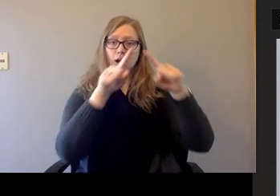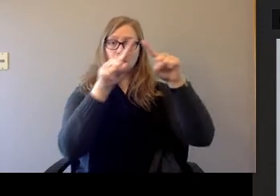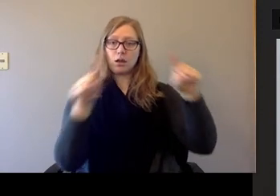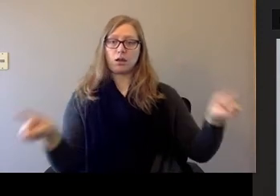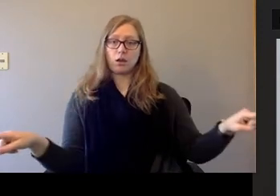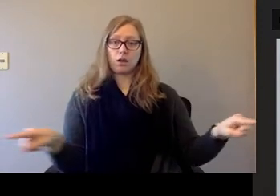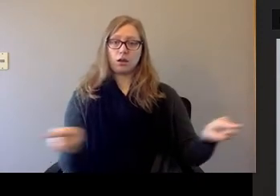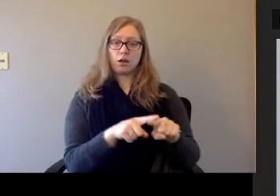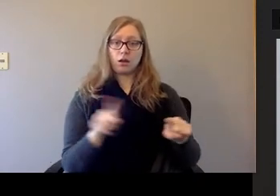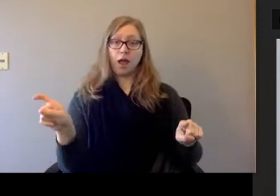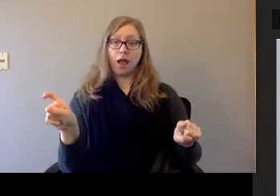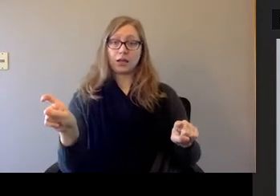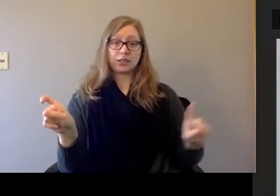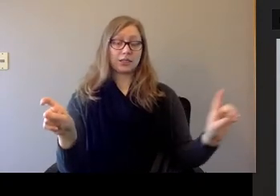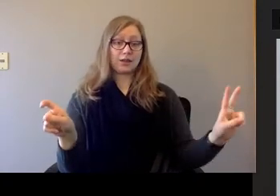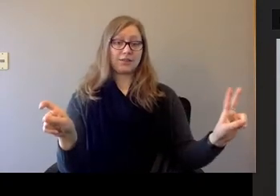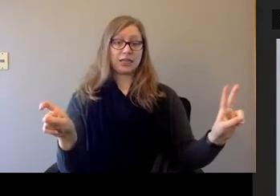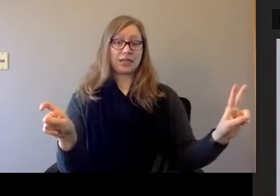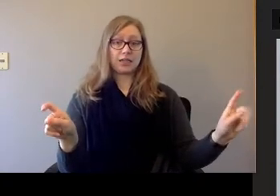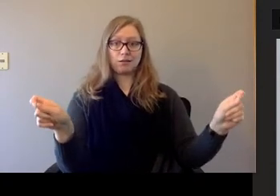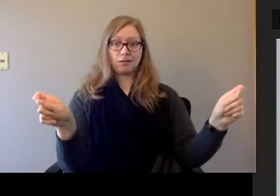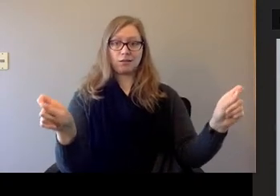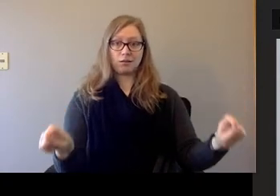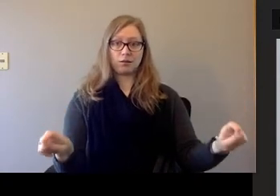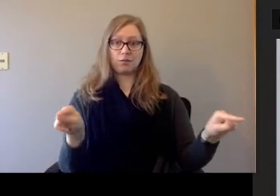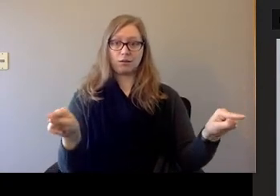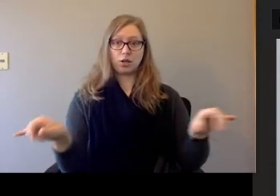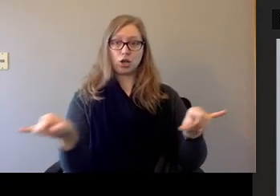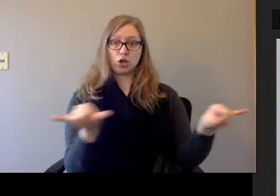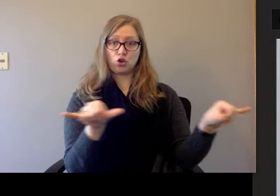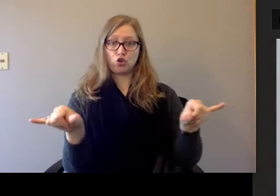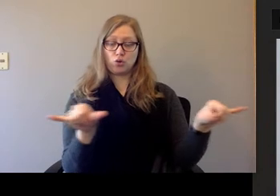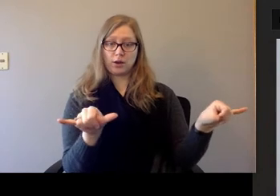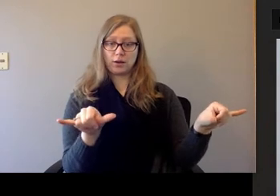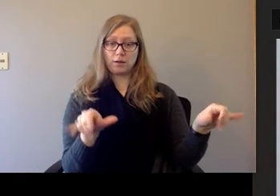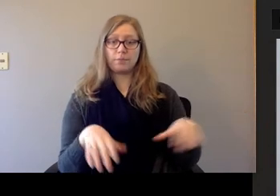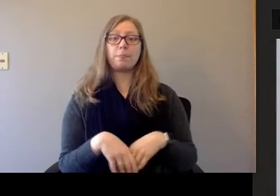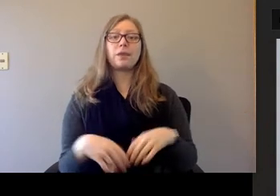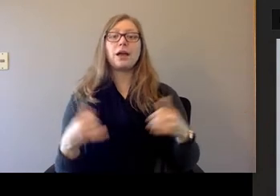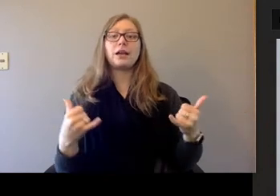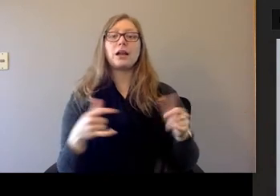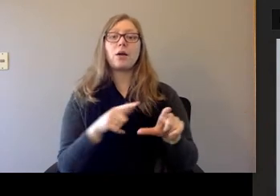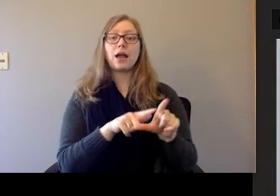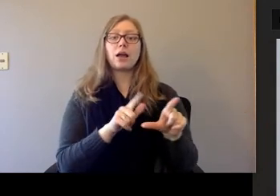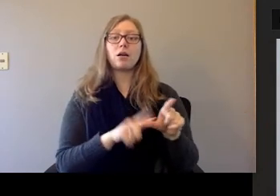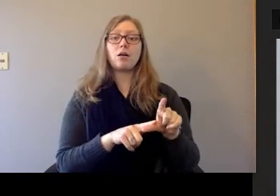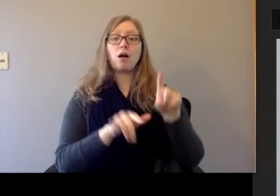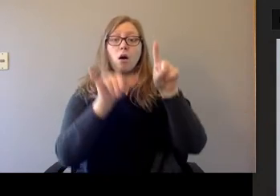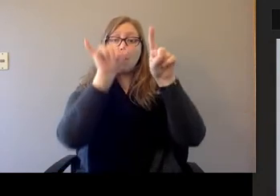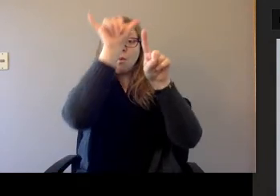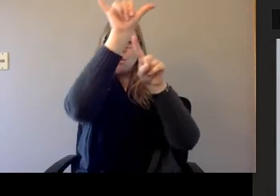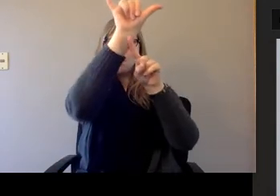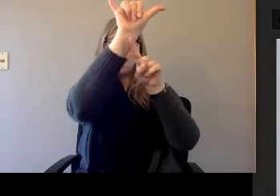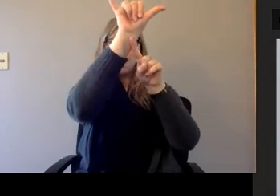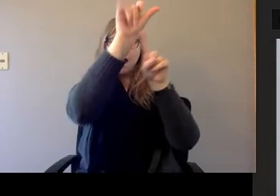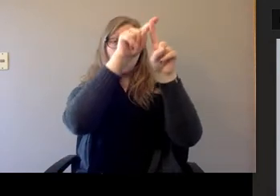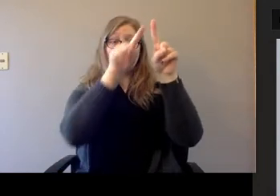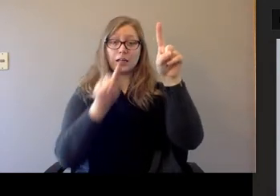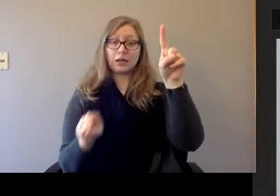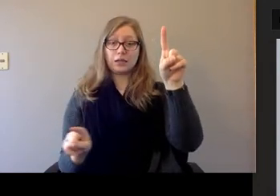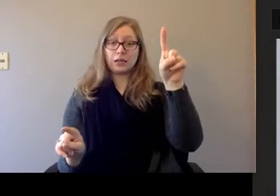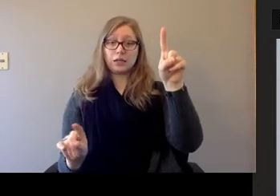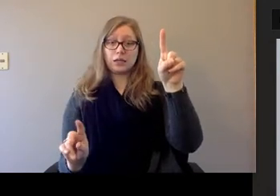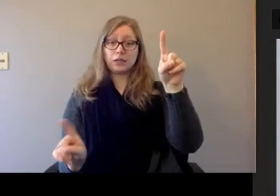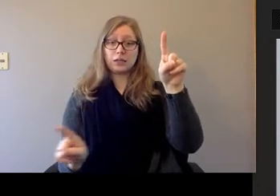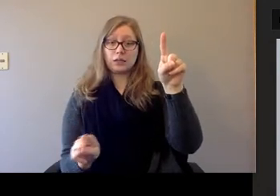And angle YZW, so let's see where YZW is. Here's YZW is going to